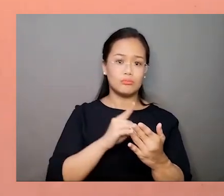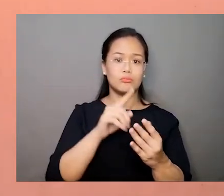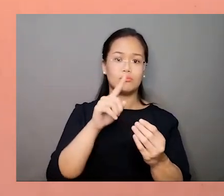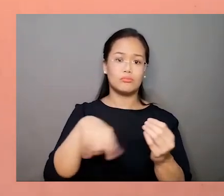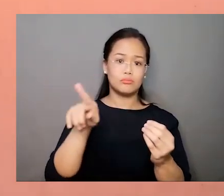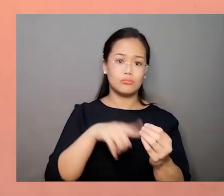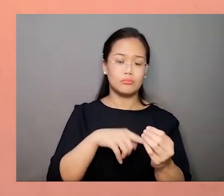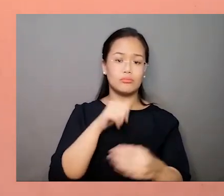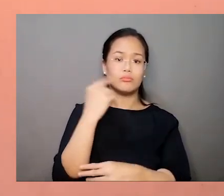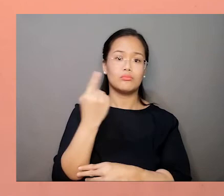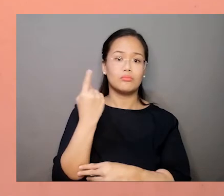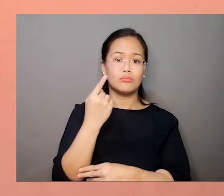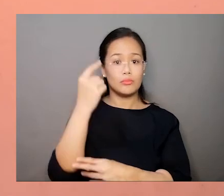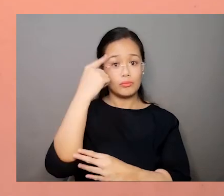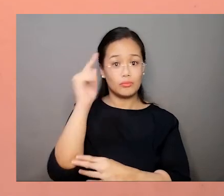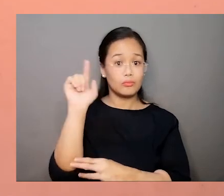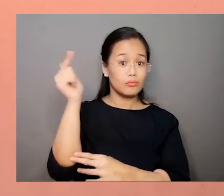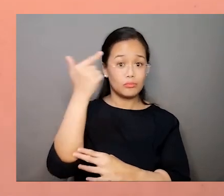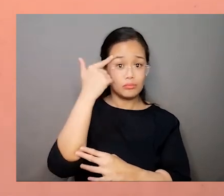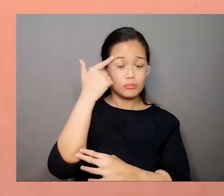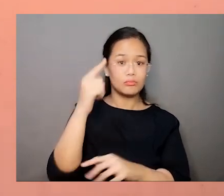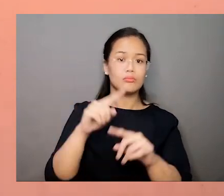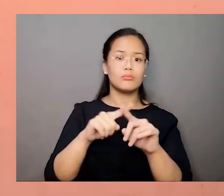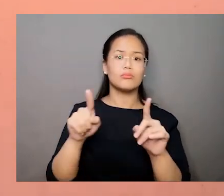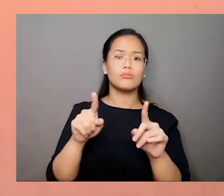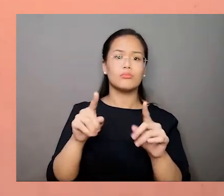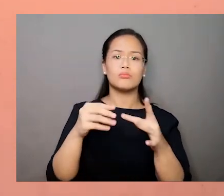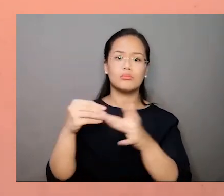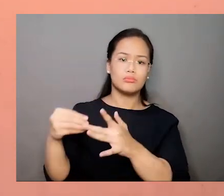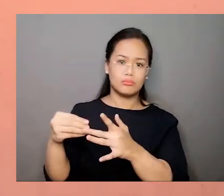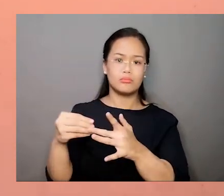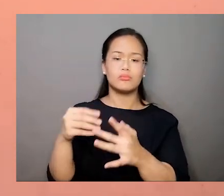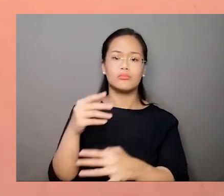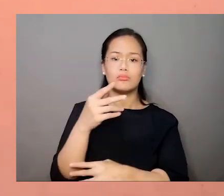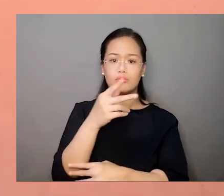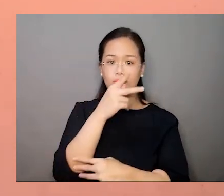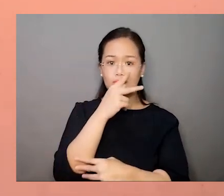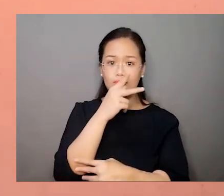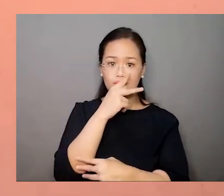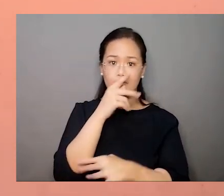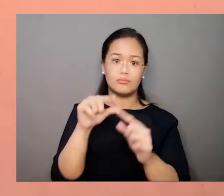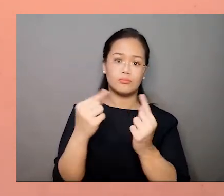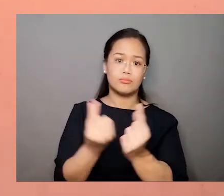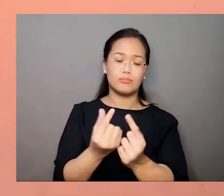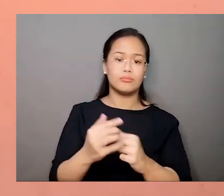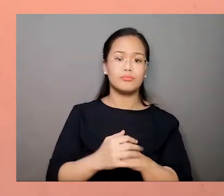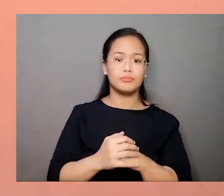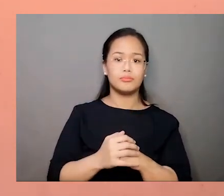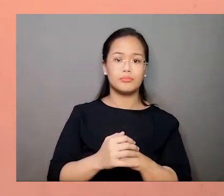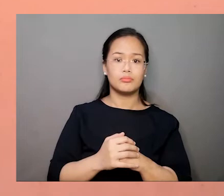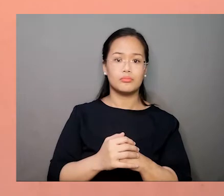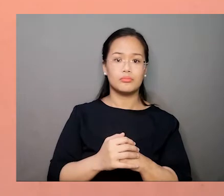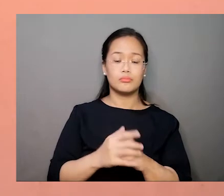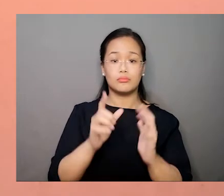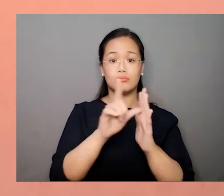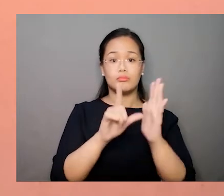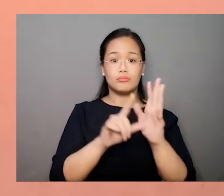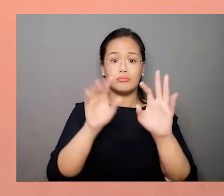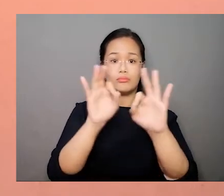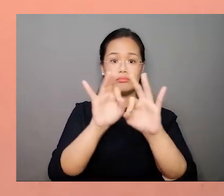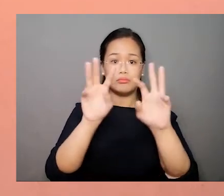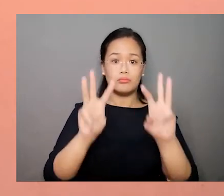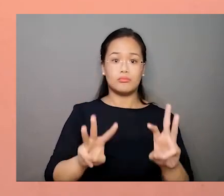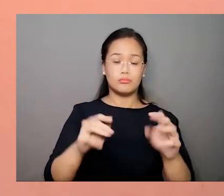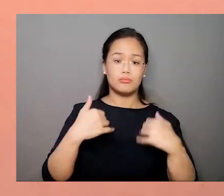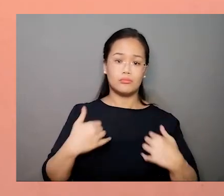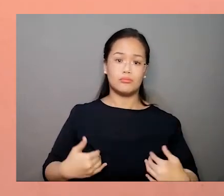from the state agents, but especially from private actors. The legal framework of human rights